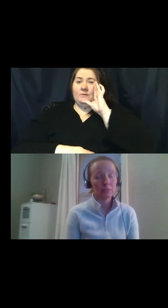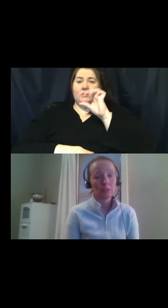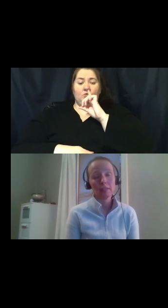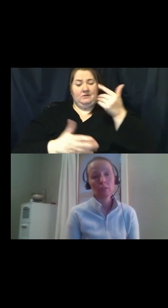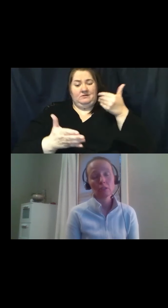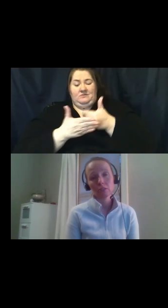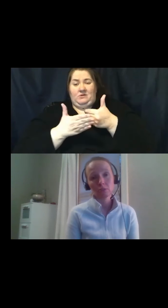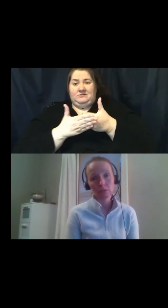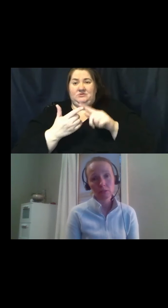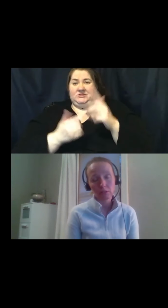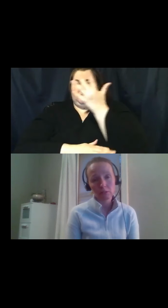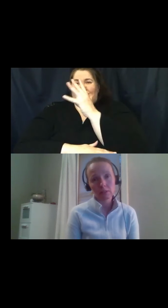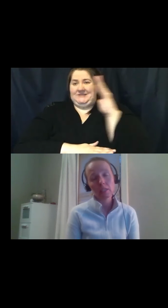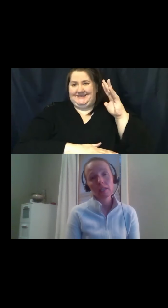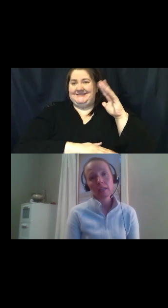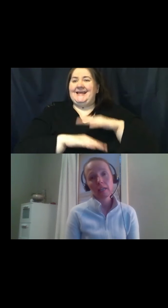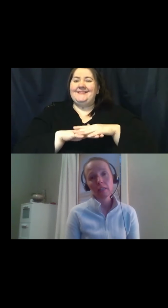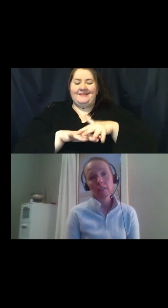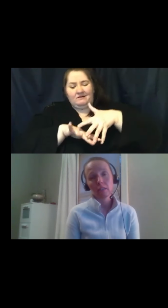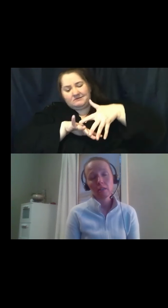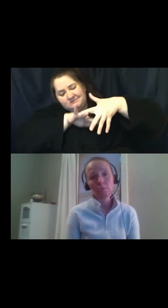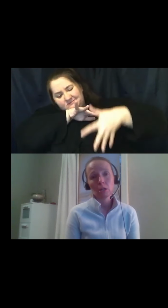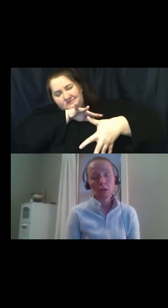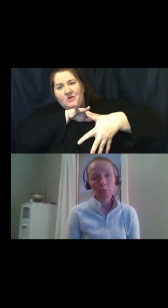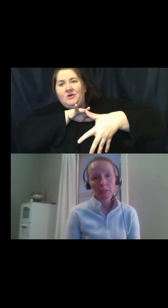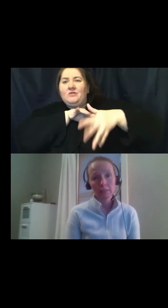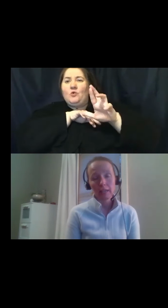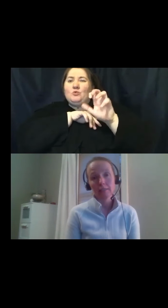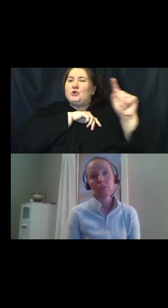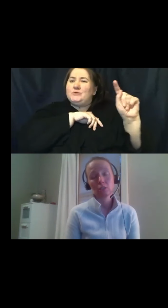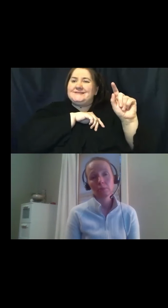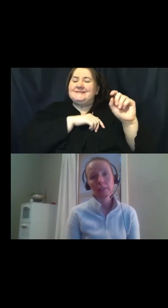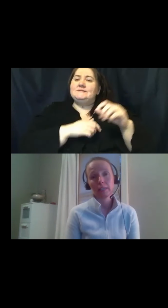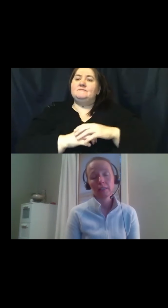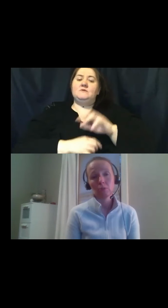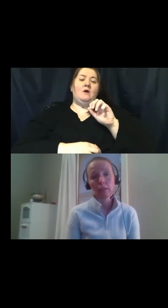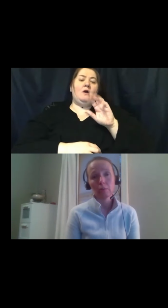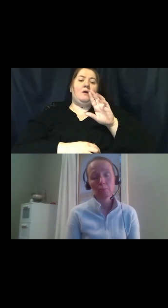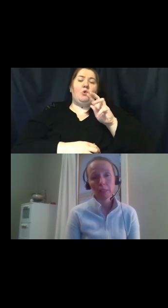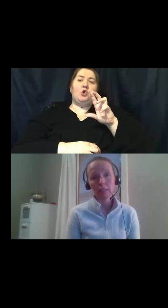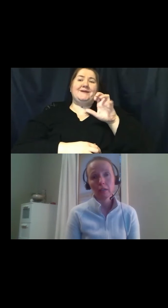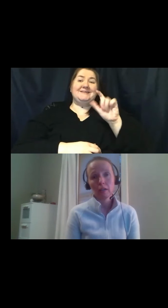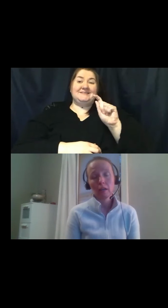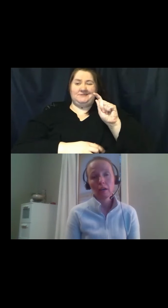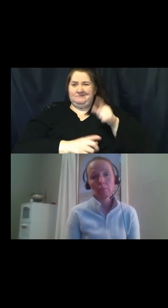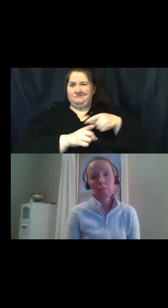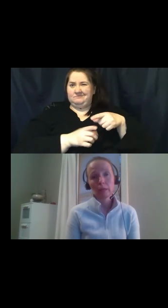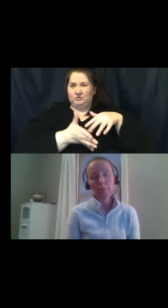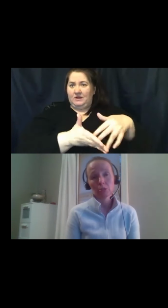the trees within their critical root zones. And our arborist has determined that they will not